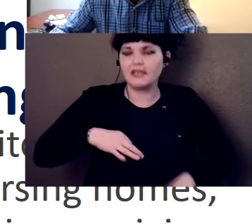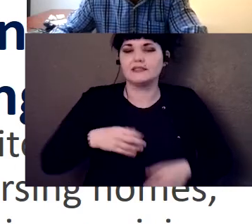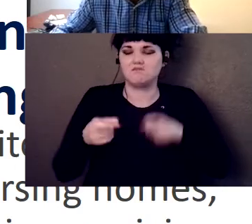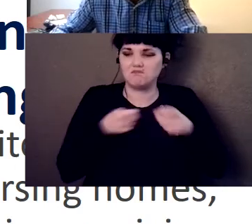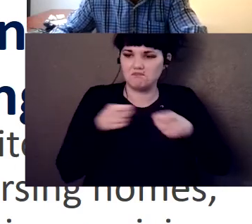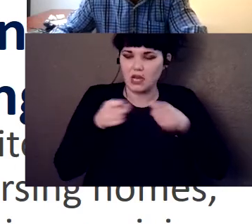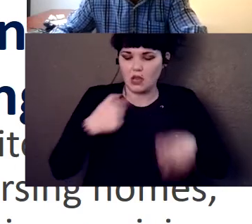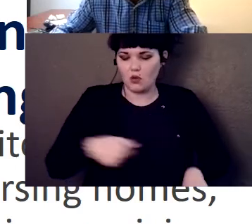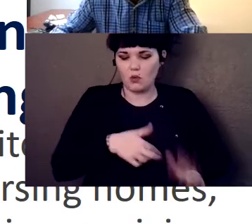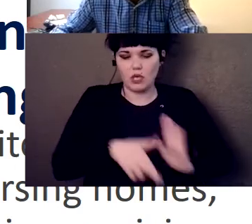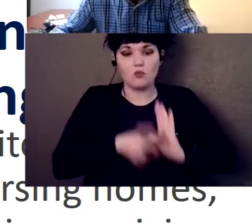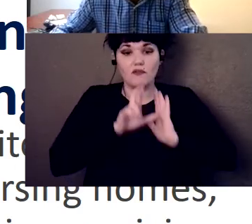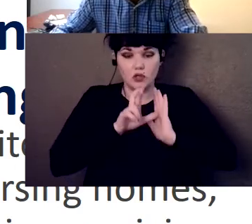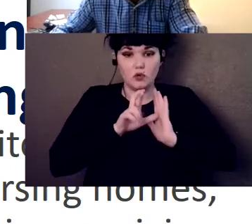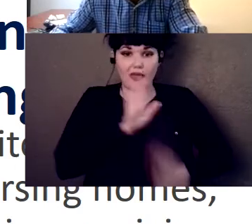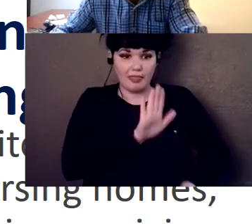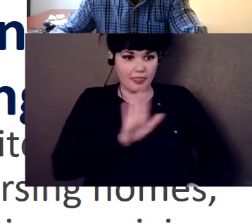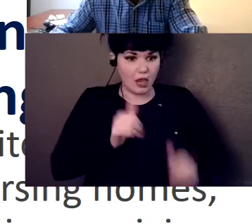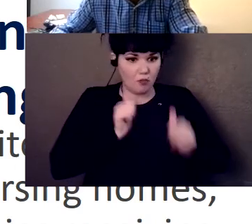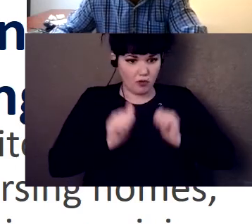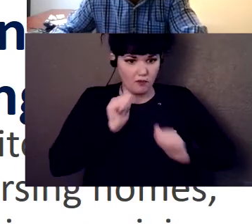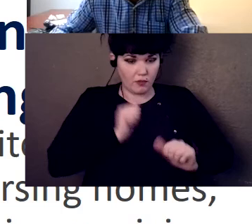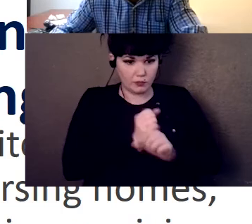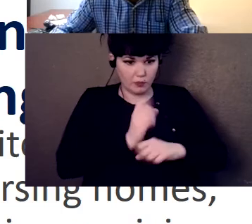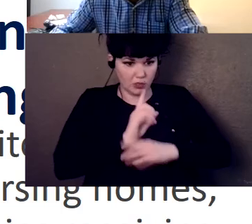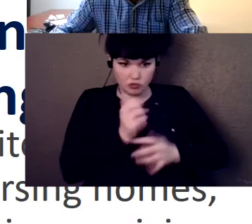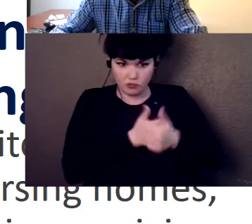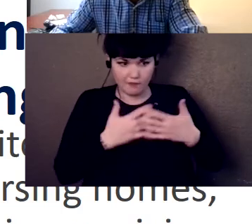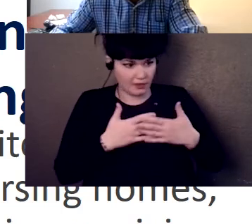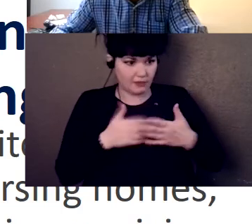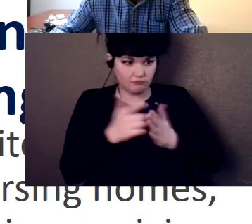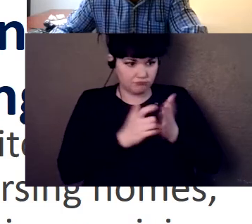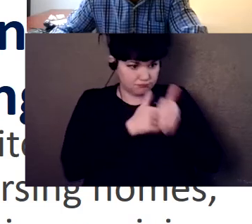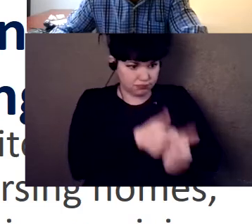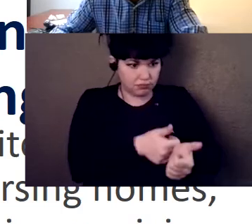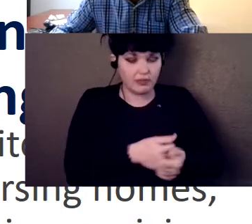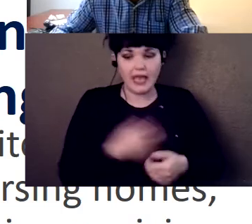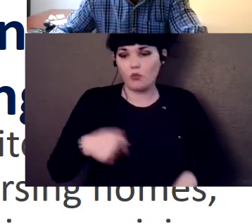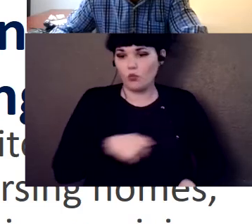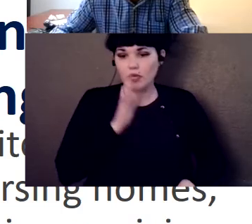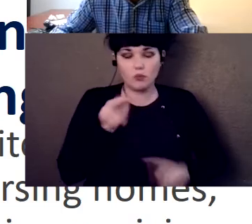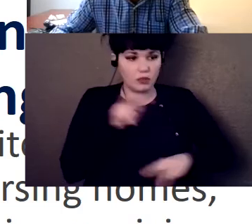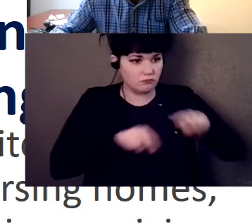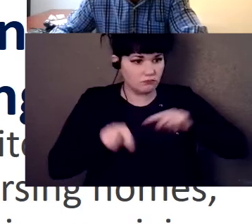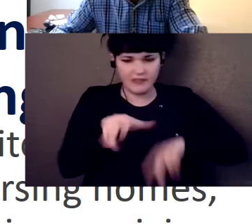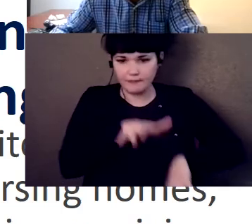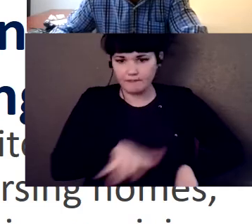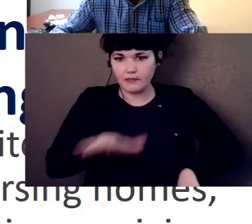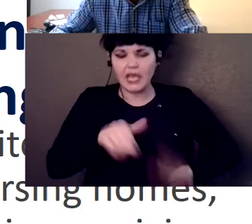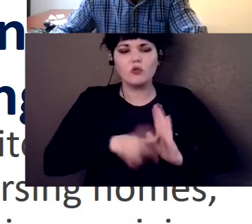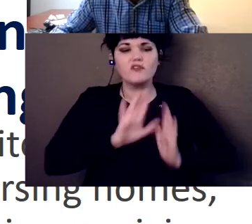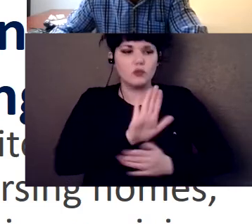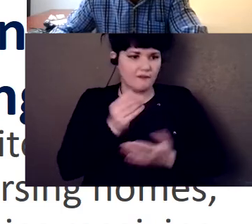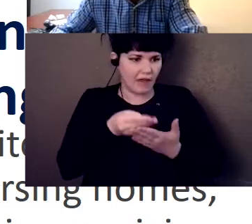of representative payees through beneficiary and payee interviews, on-site inspections, and a detailed review of financial and other